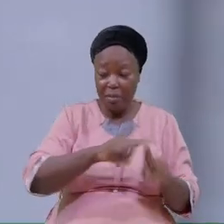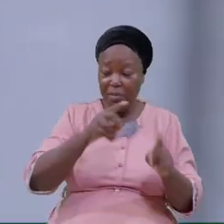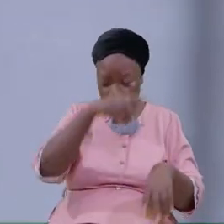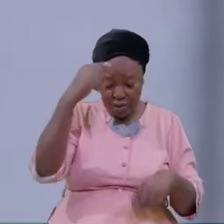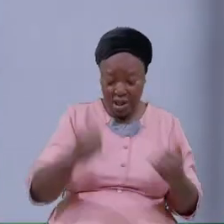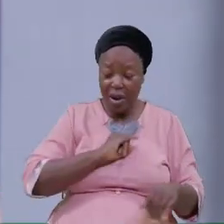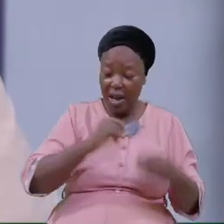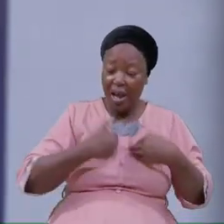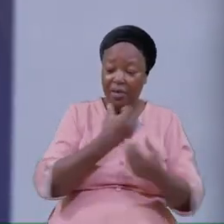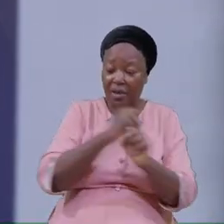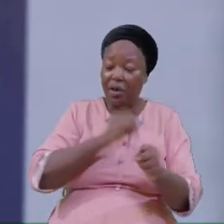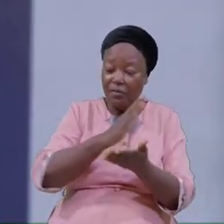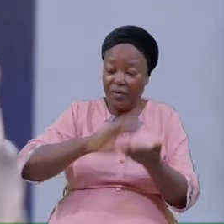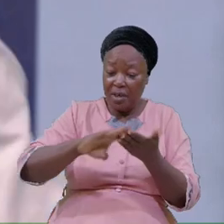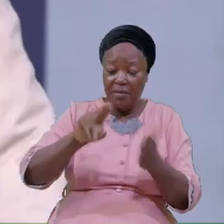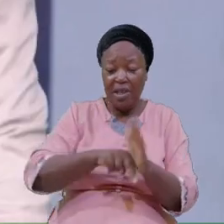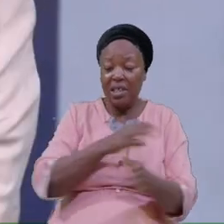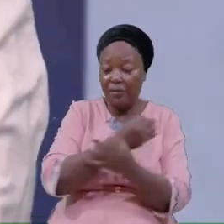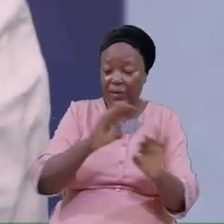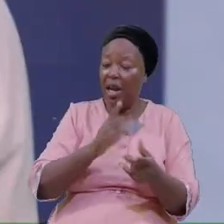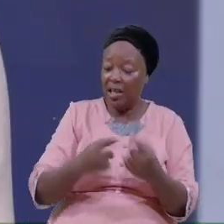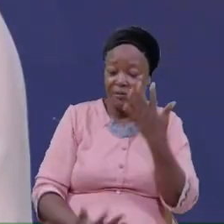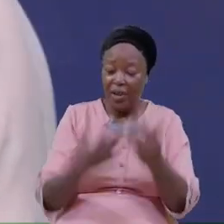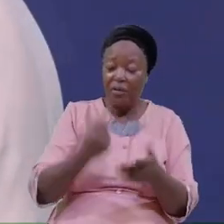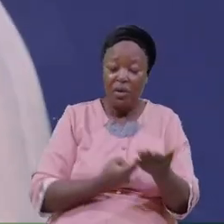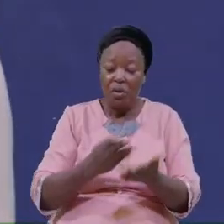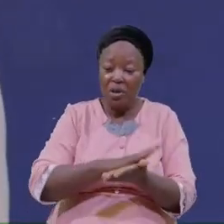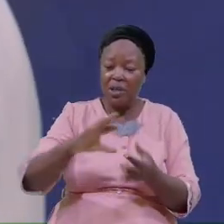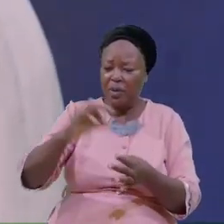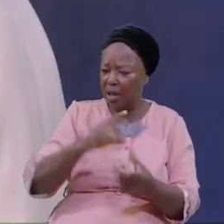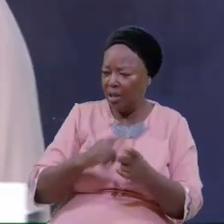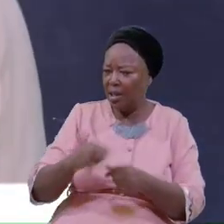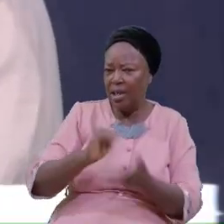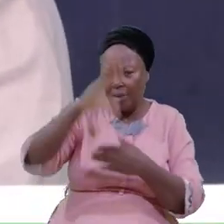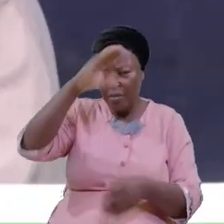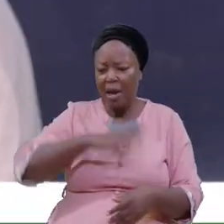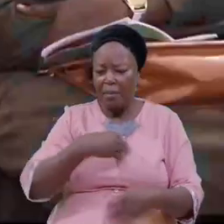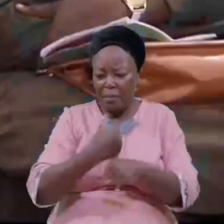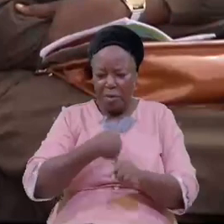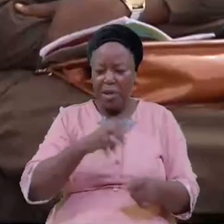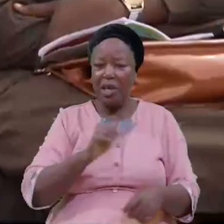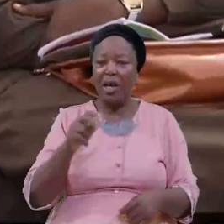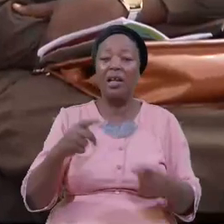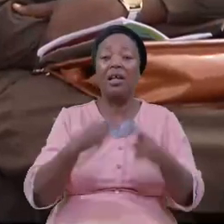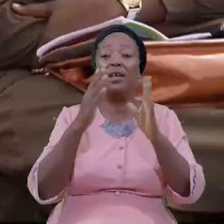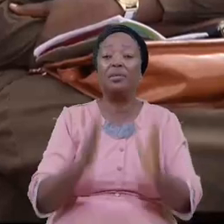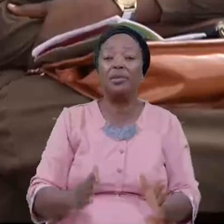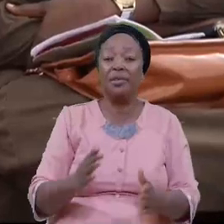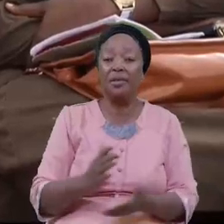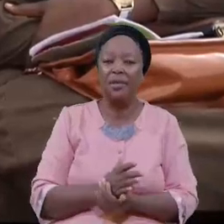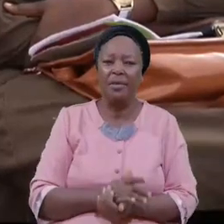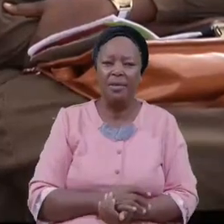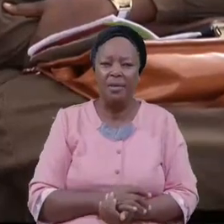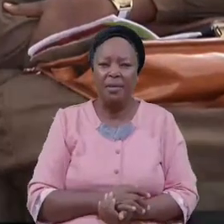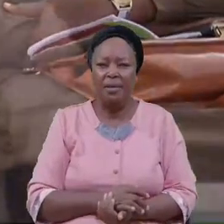the fire of the Holy Ghost. Maintenant, the man made me an enemy. Maintenant, quand il a décidé d'aller là où j'écoute la parole de Dieu, où il y